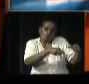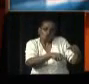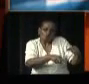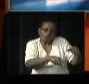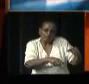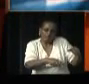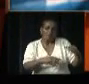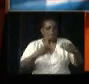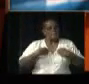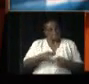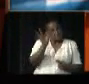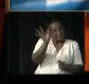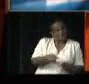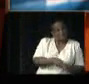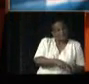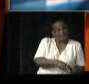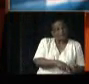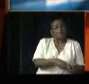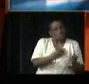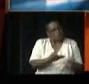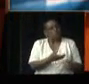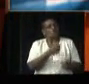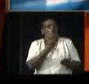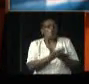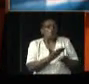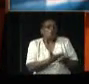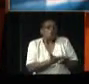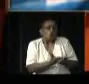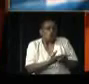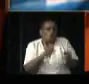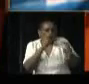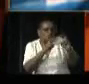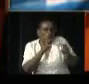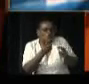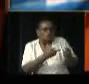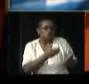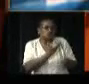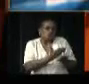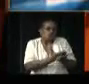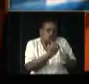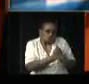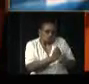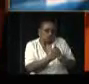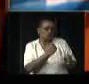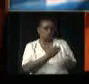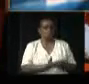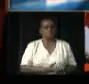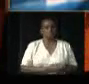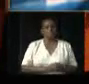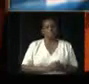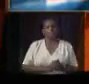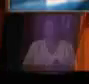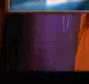The direction in which this matter should develop has yet to be projected, the head of state says.